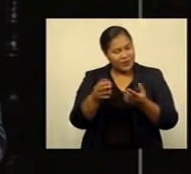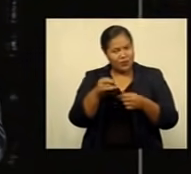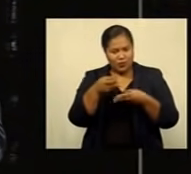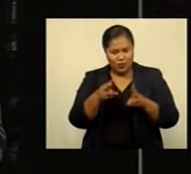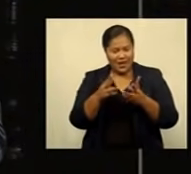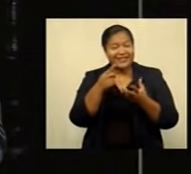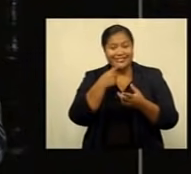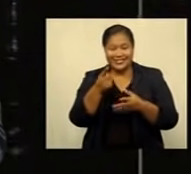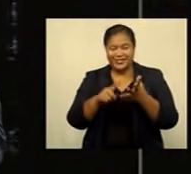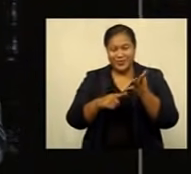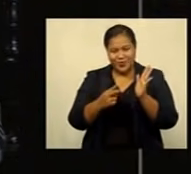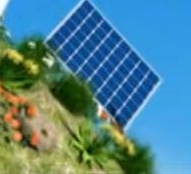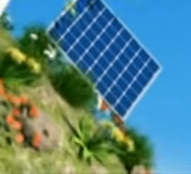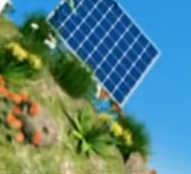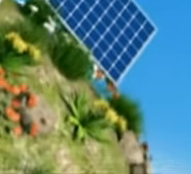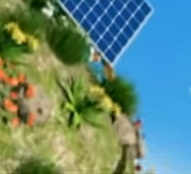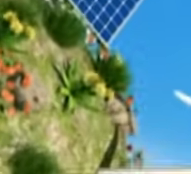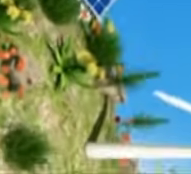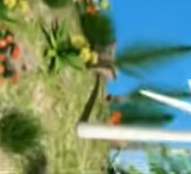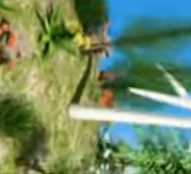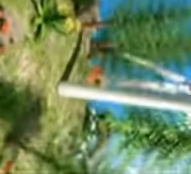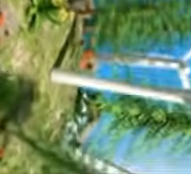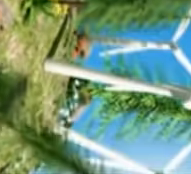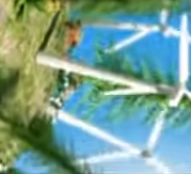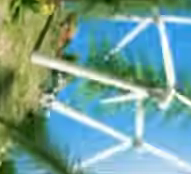United Nations.